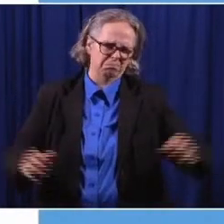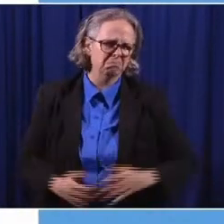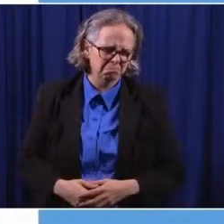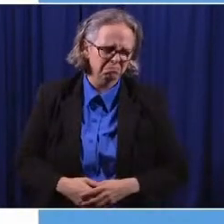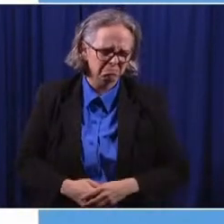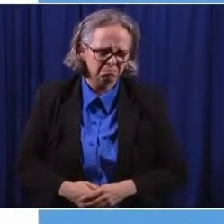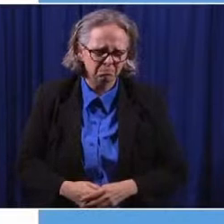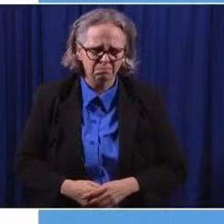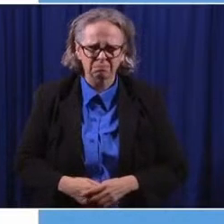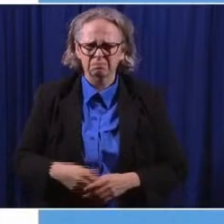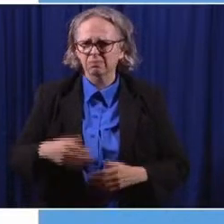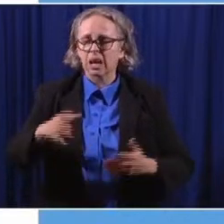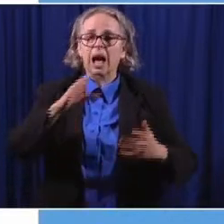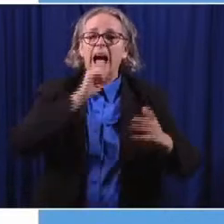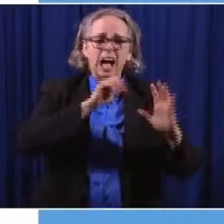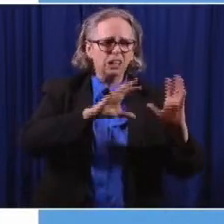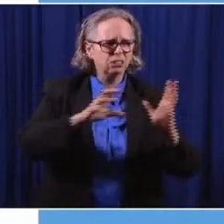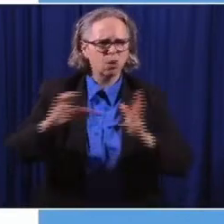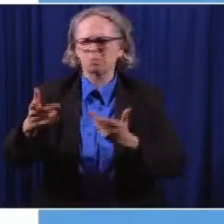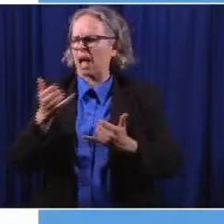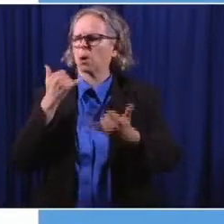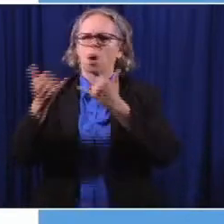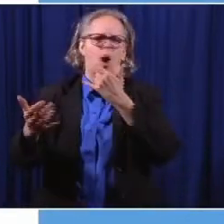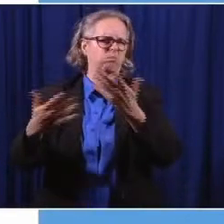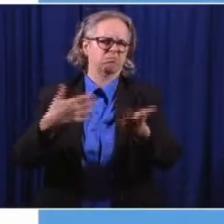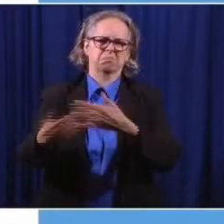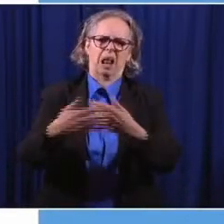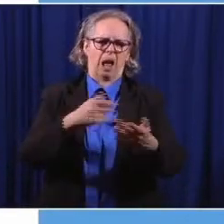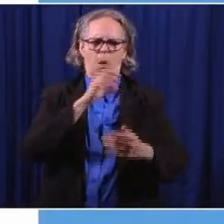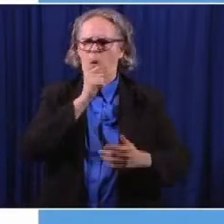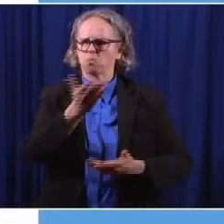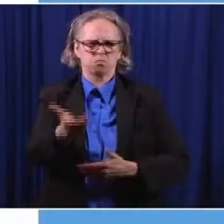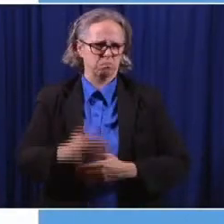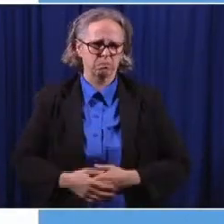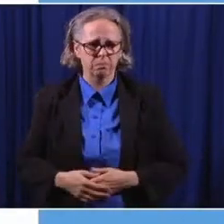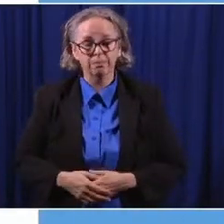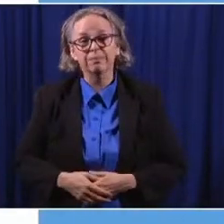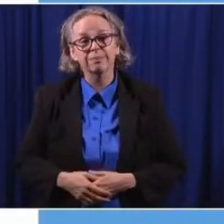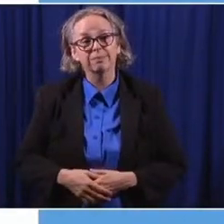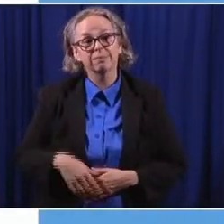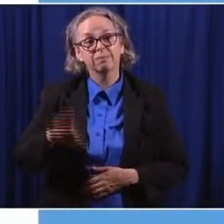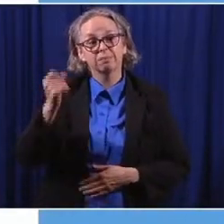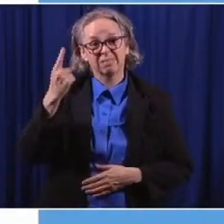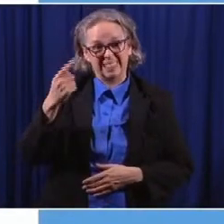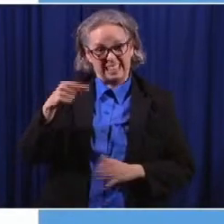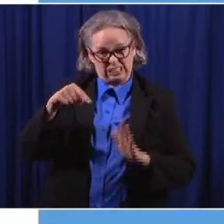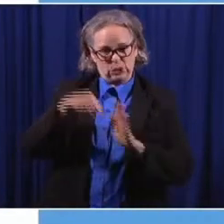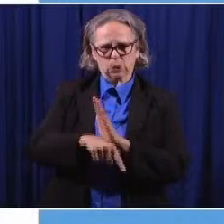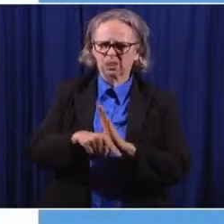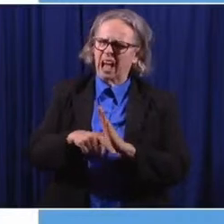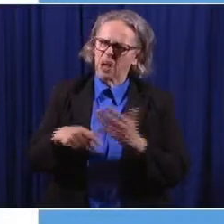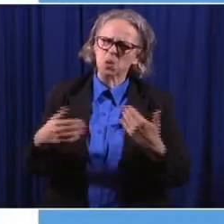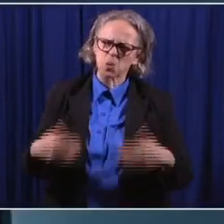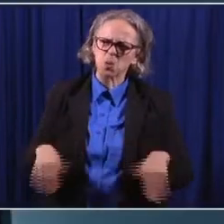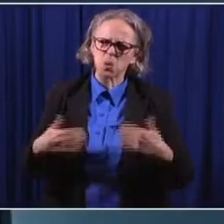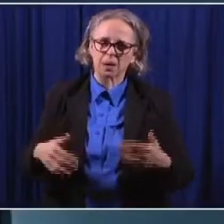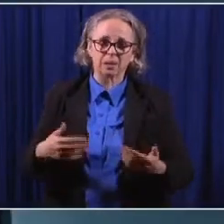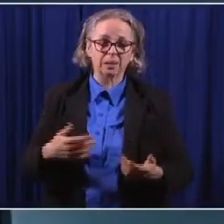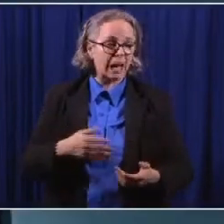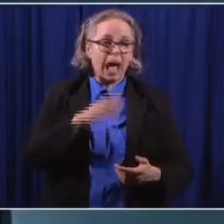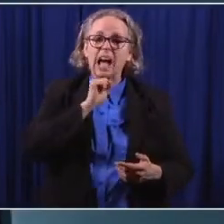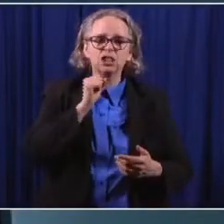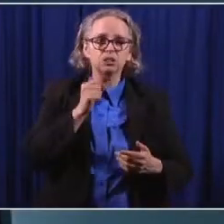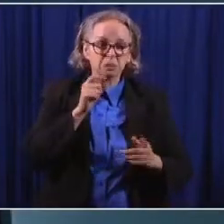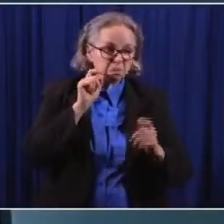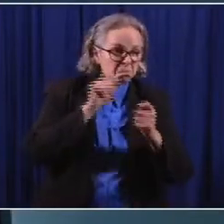help. Suicide is something that occurs at every age for Ohioans. Men are 4 times